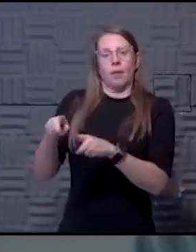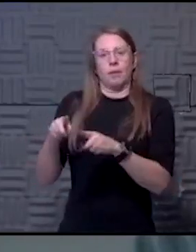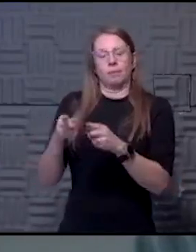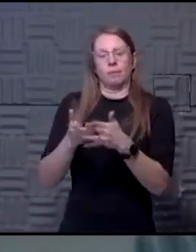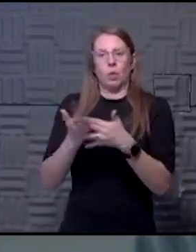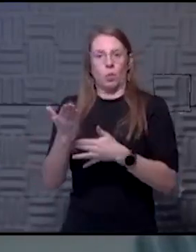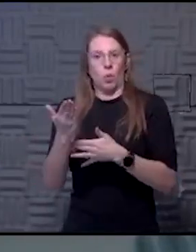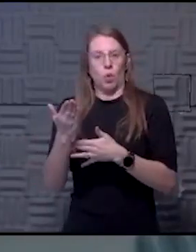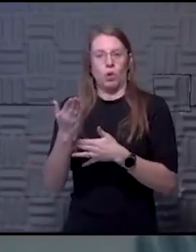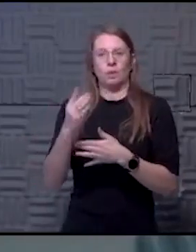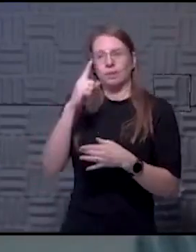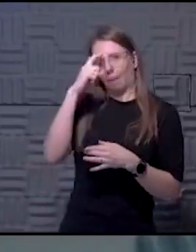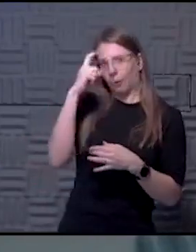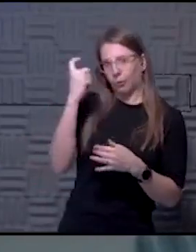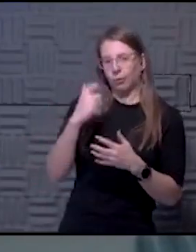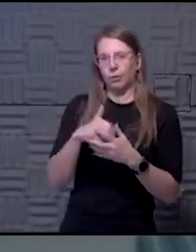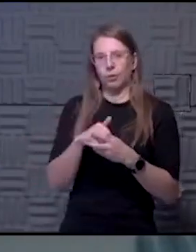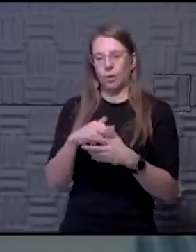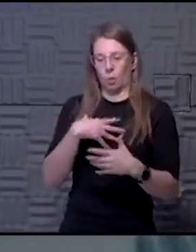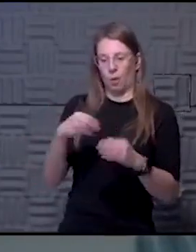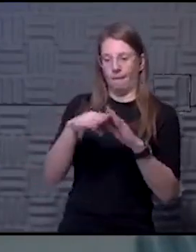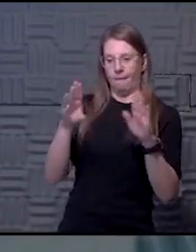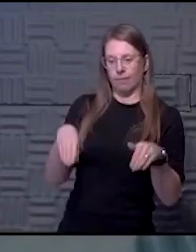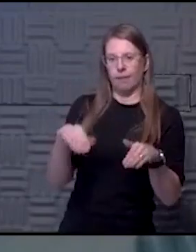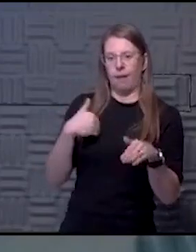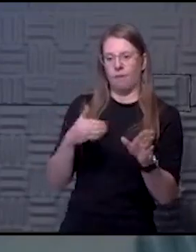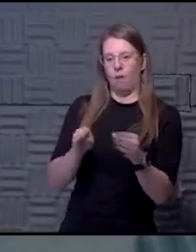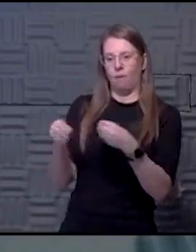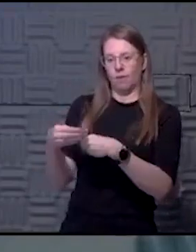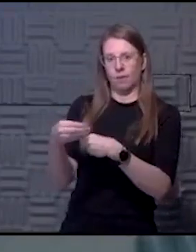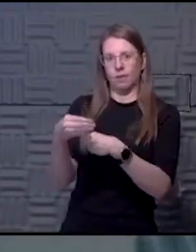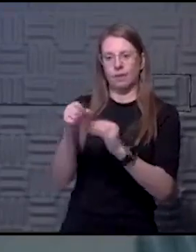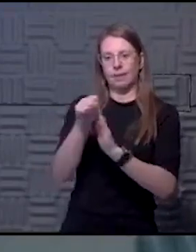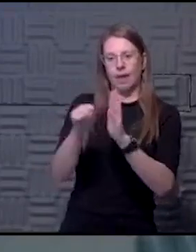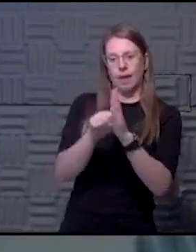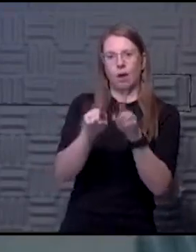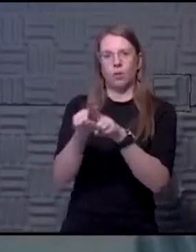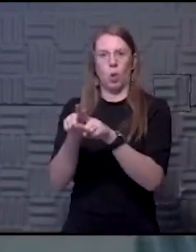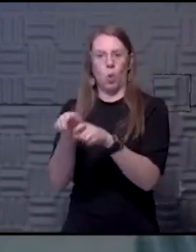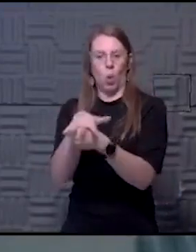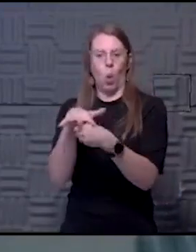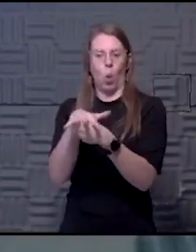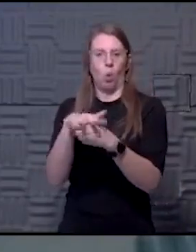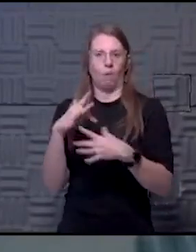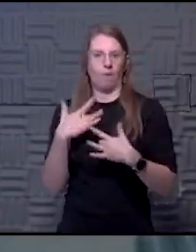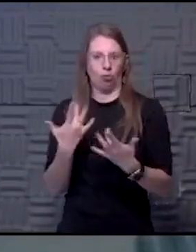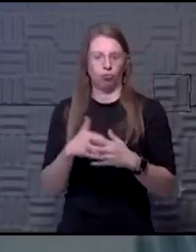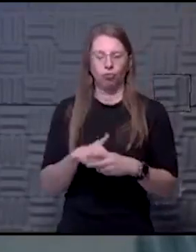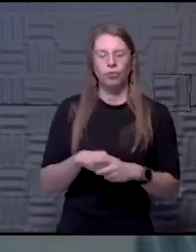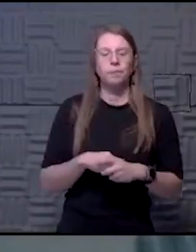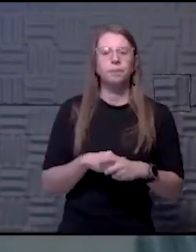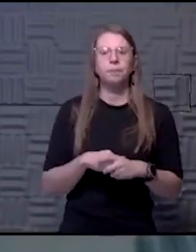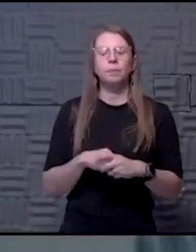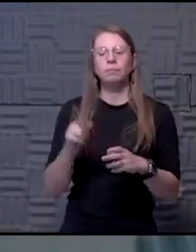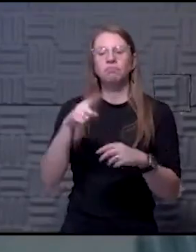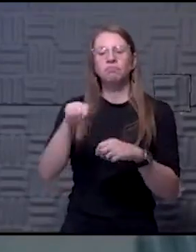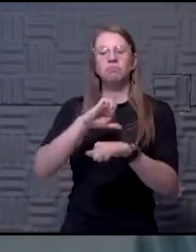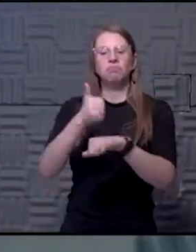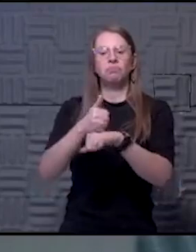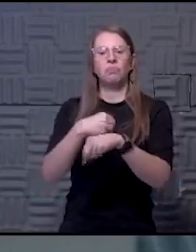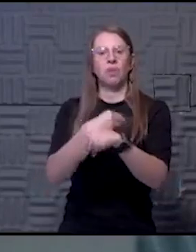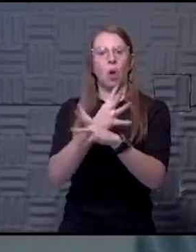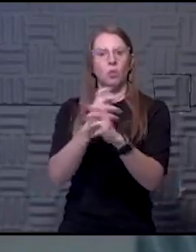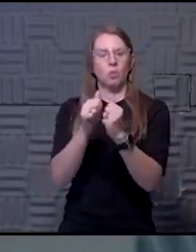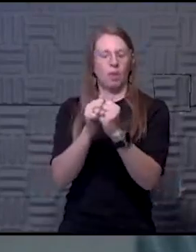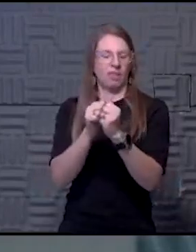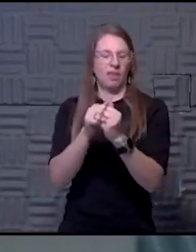least through the summer, the White House has an office of state and local affairs. Often they would set up calls with